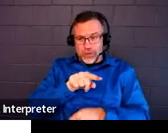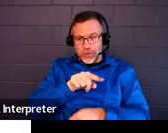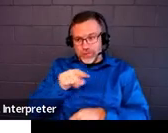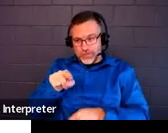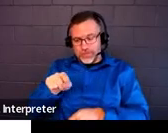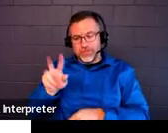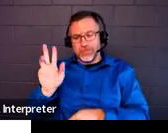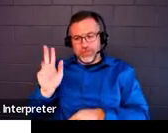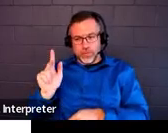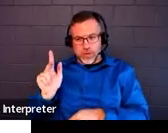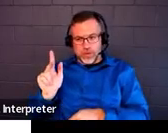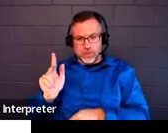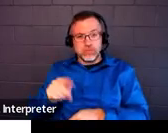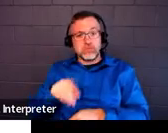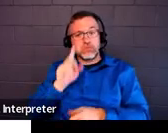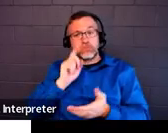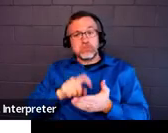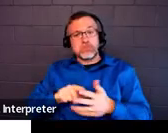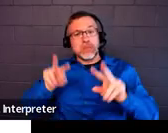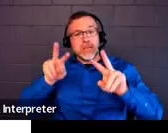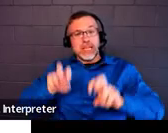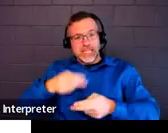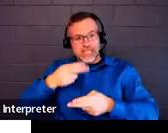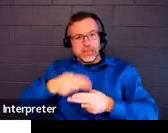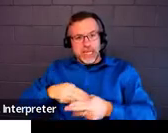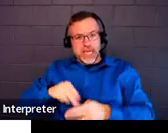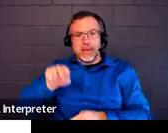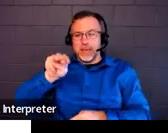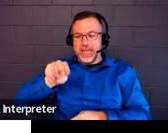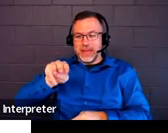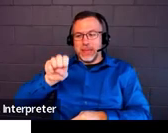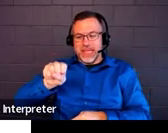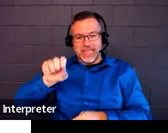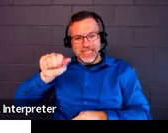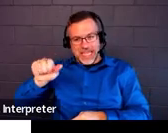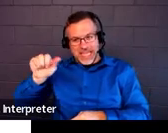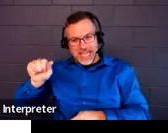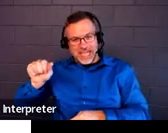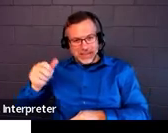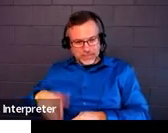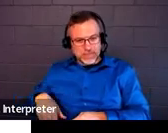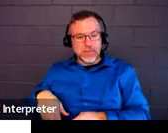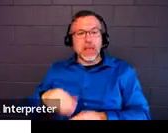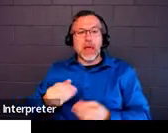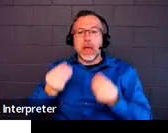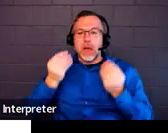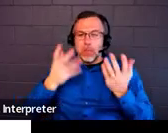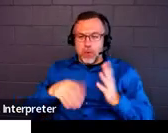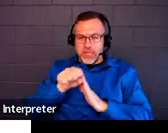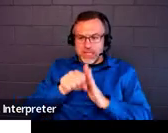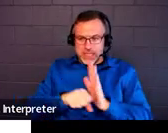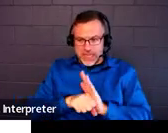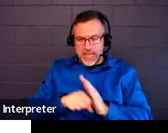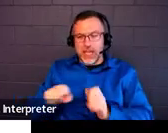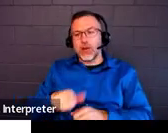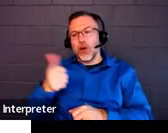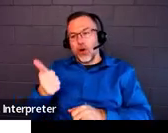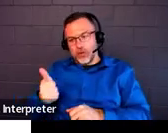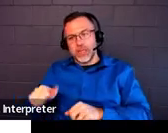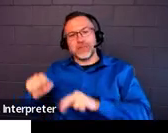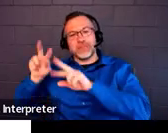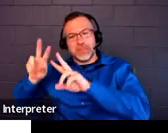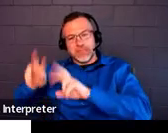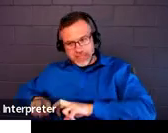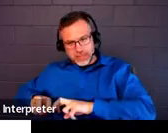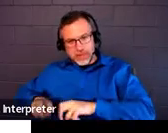that the assessment name, MSAA, that's why you're here, multi-state alternate assessment. So the content area